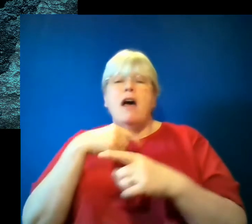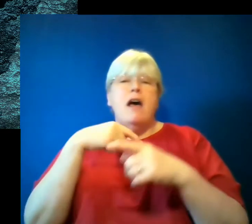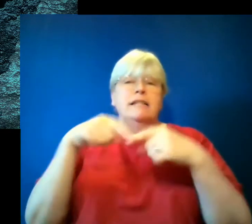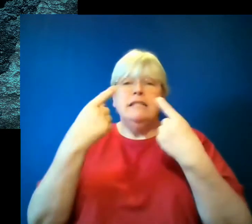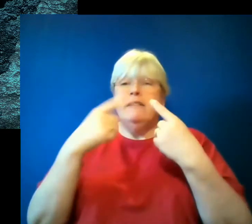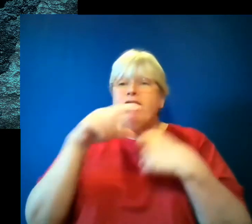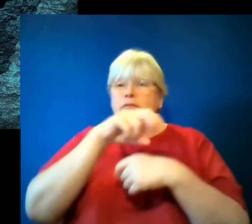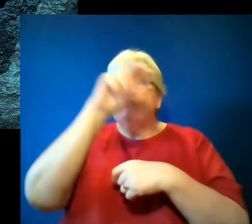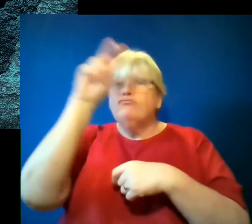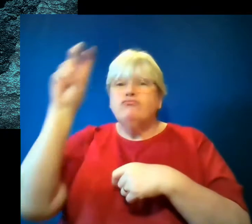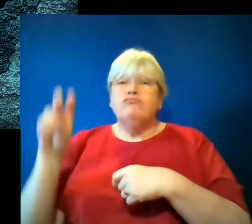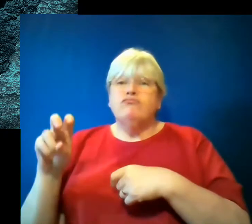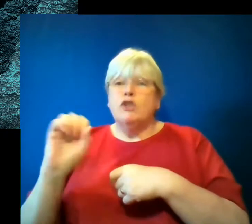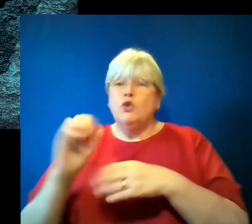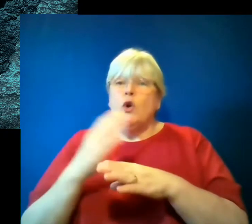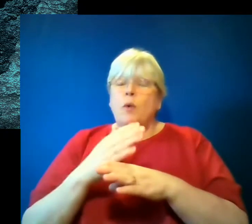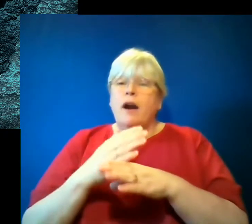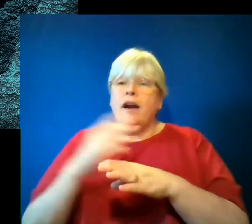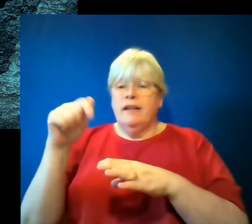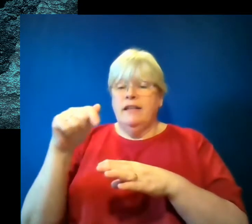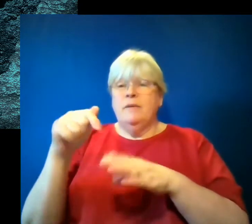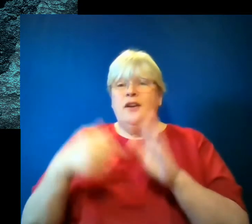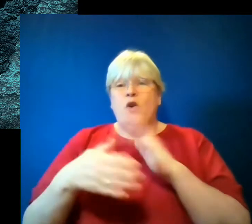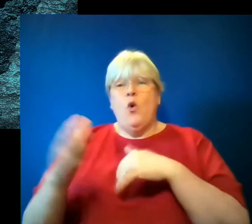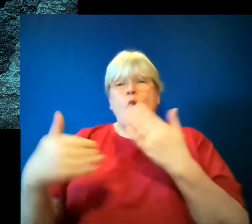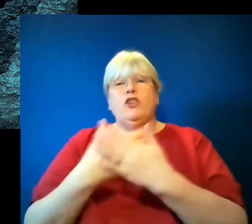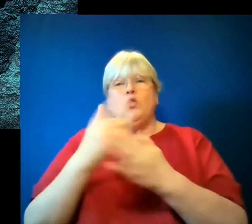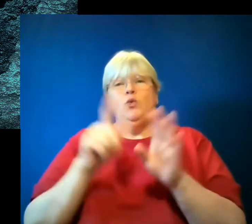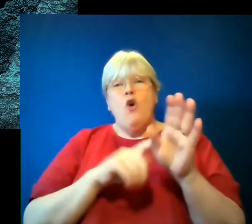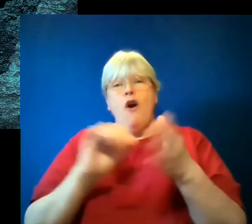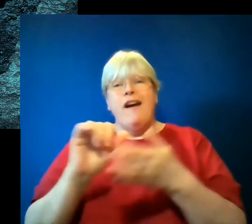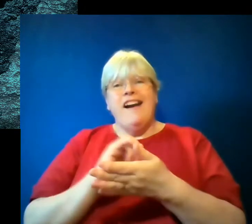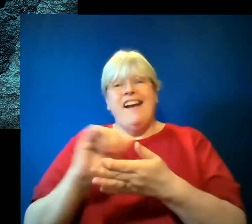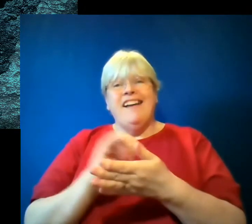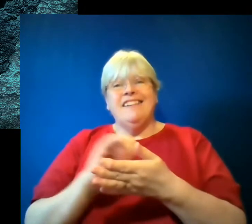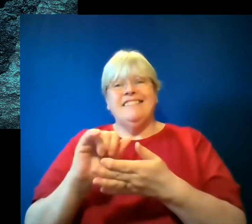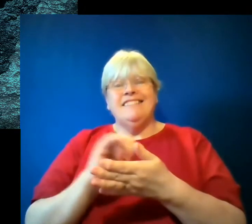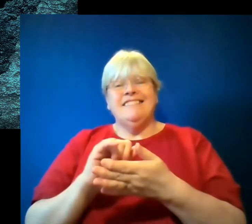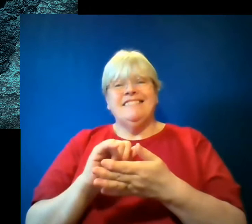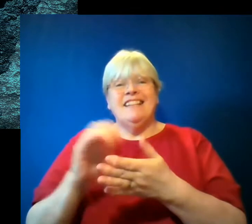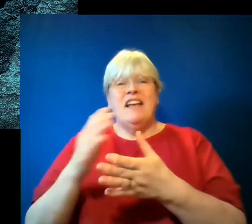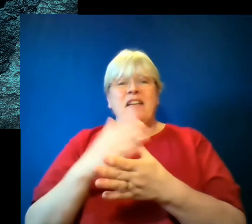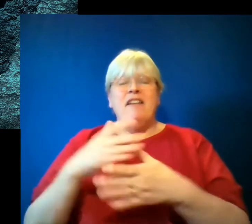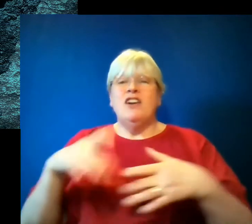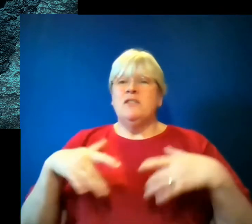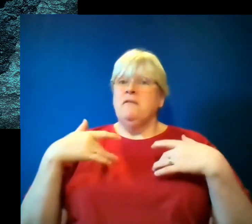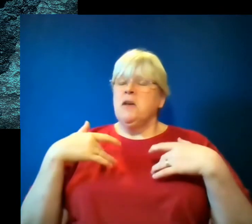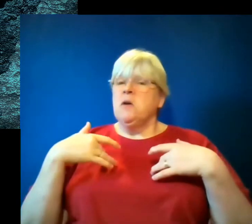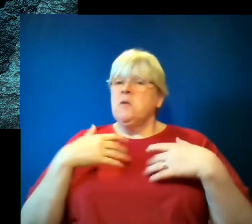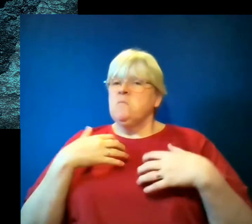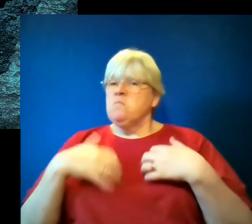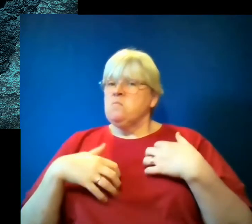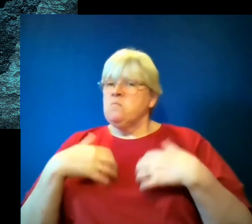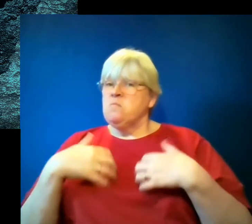this one, we all head to New York. And I'm always just, first of all, intrigued about how you choose